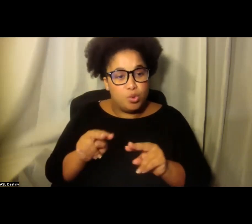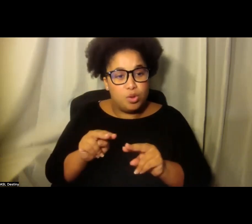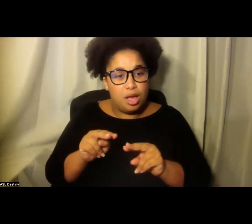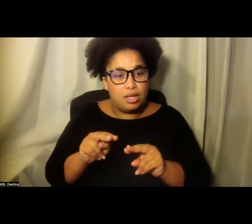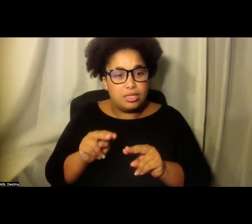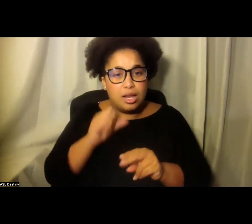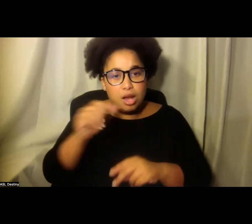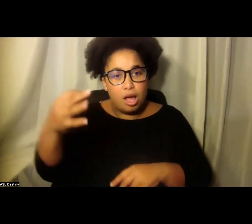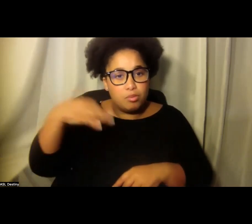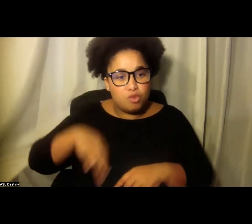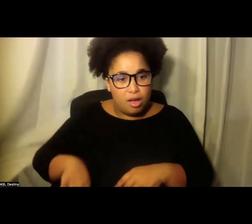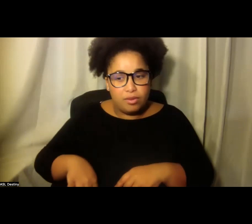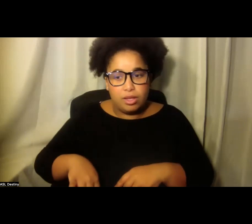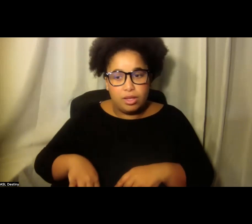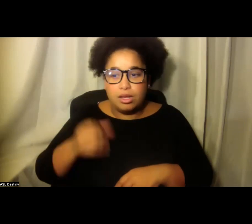benefit association.